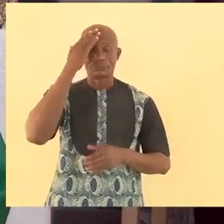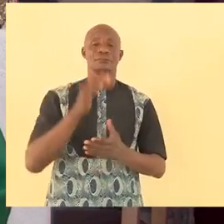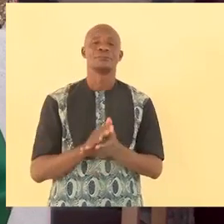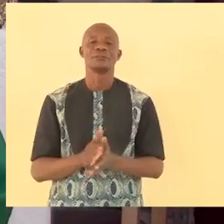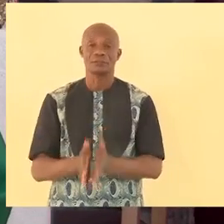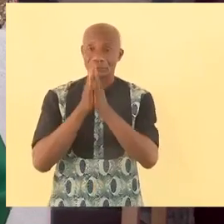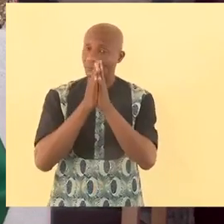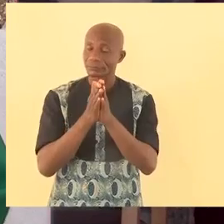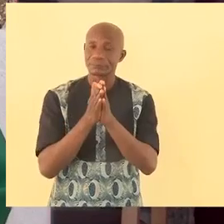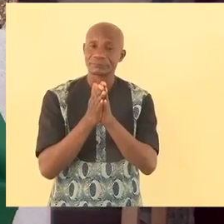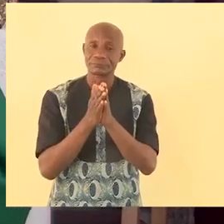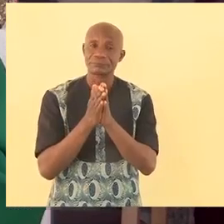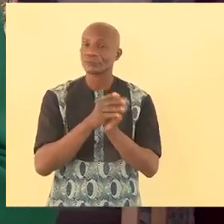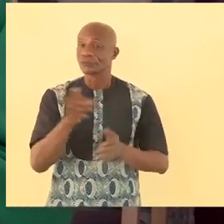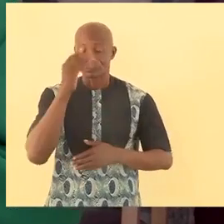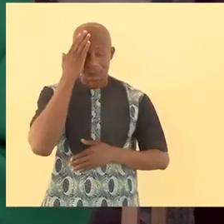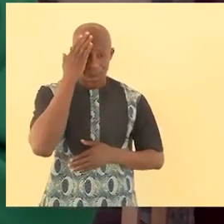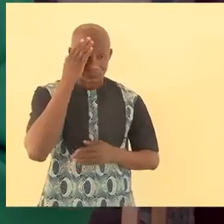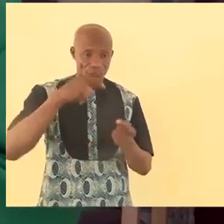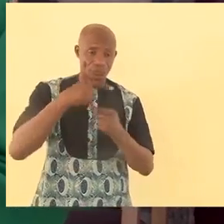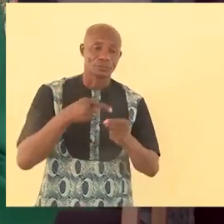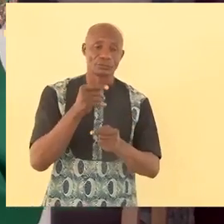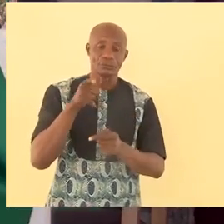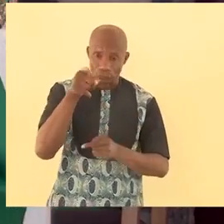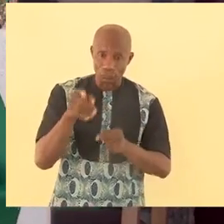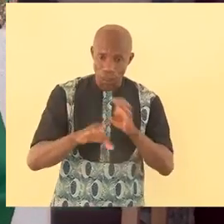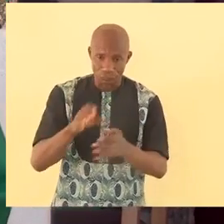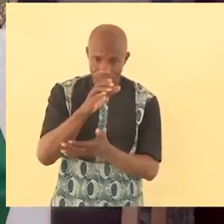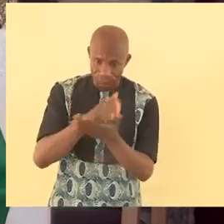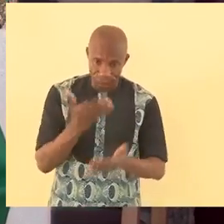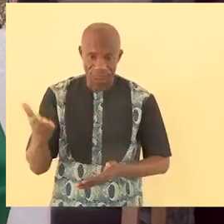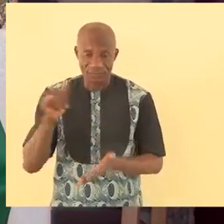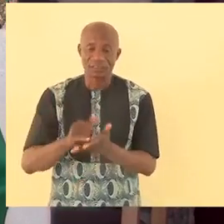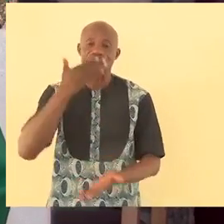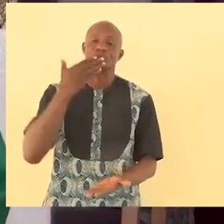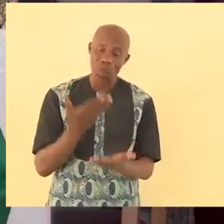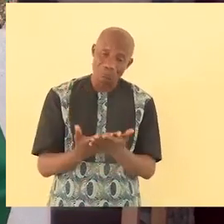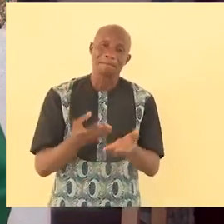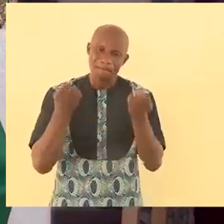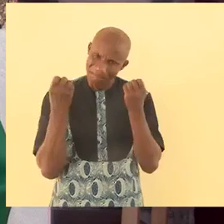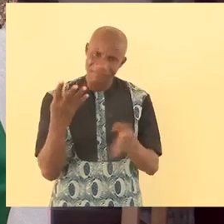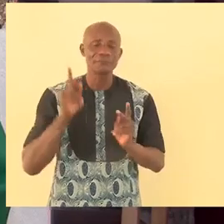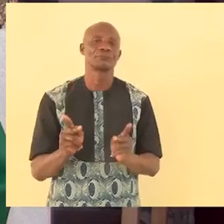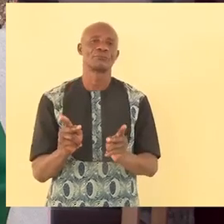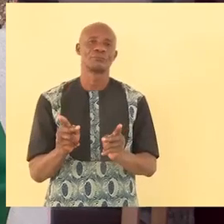mean, I want to ask. You know, when you do something that is good, many people are